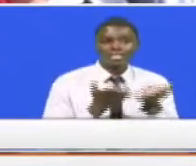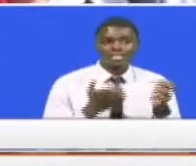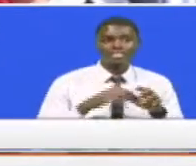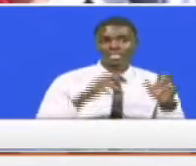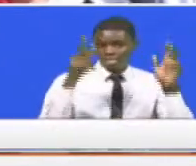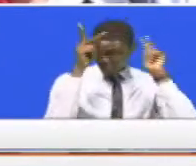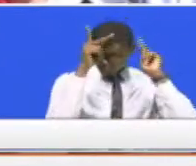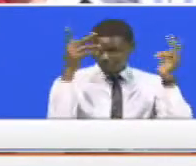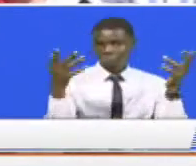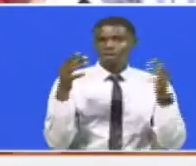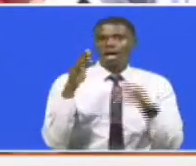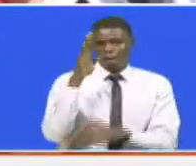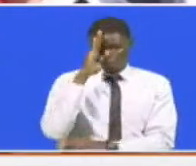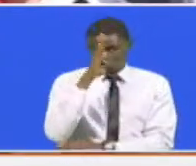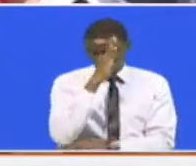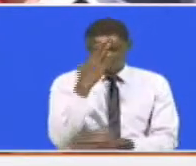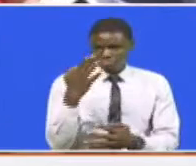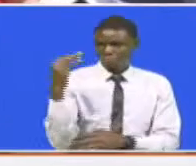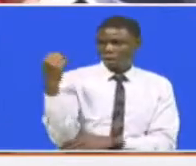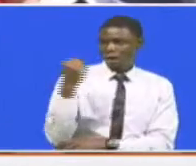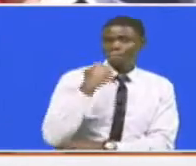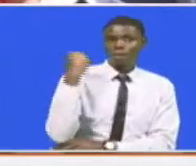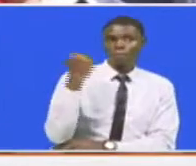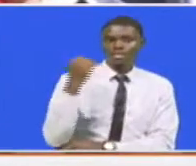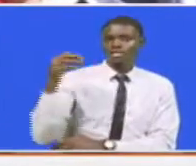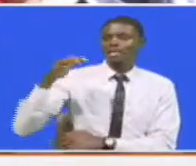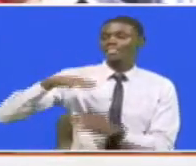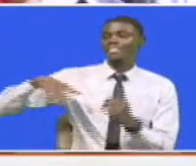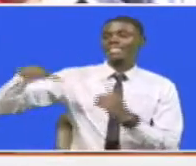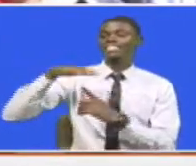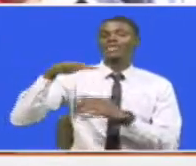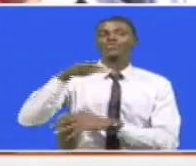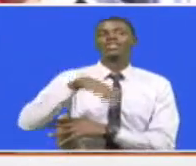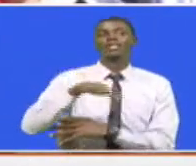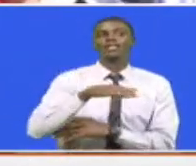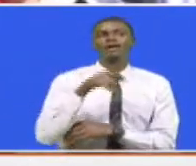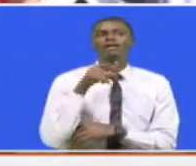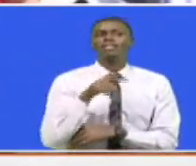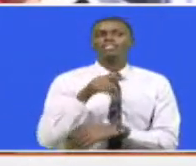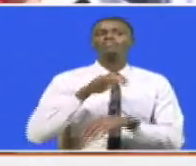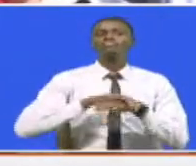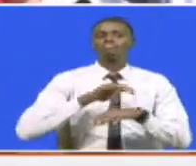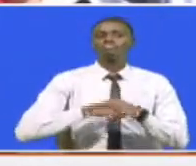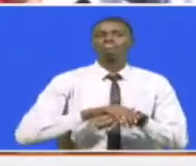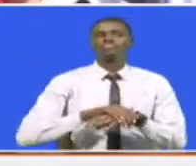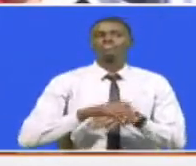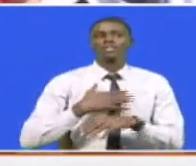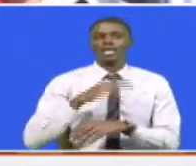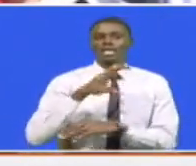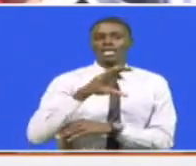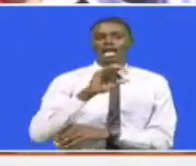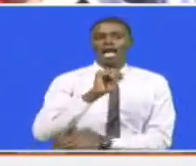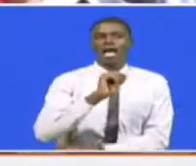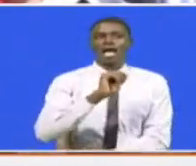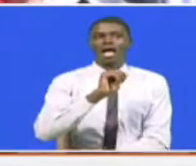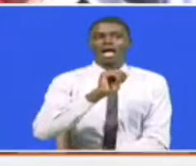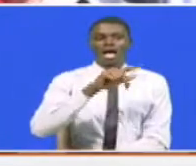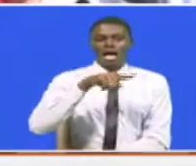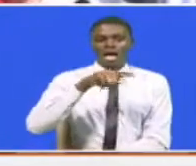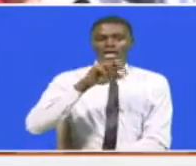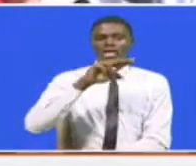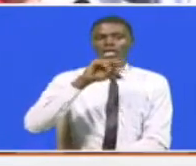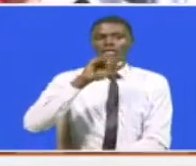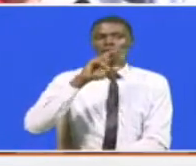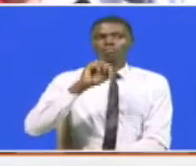Kakamega, in Bungoma, in Mumias, and the surrounding areas. So this is very good, and Captain Mohammed, we want to urge